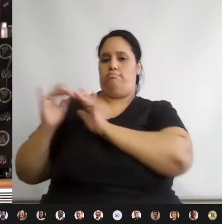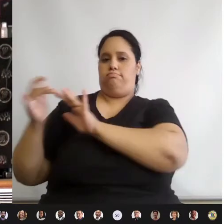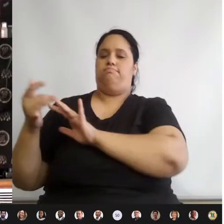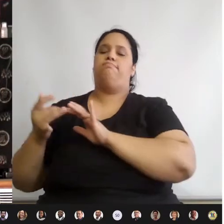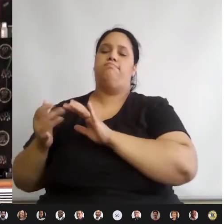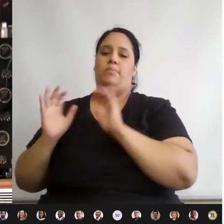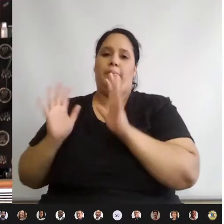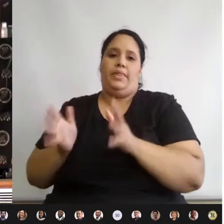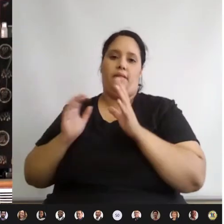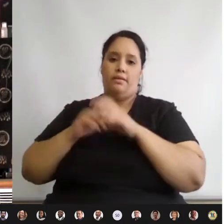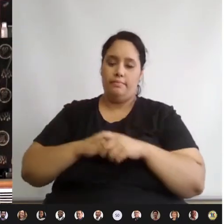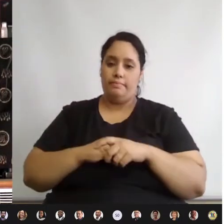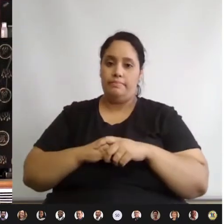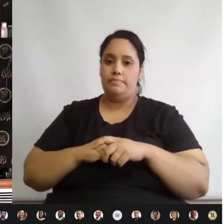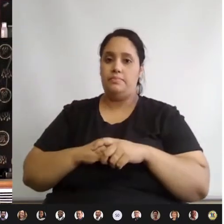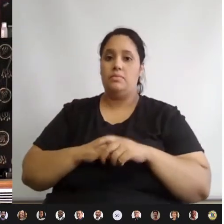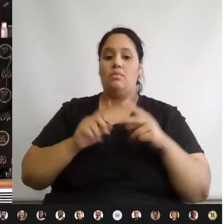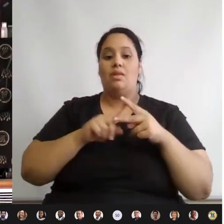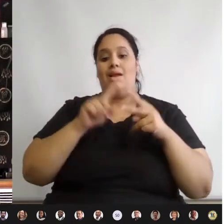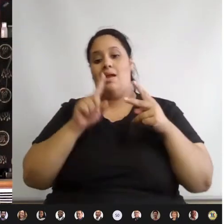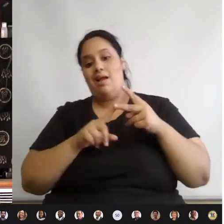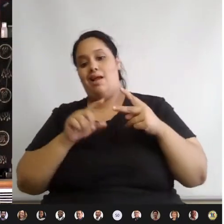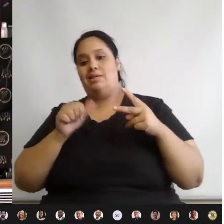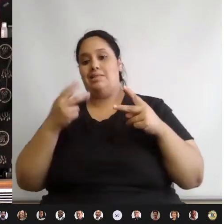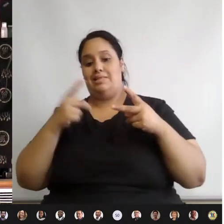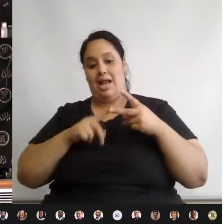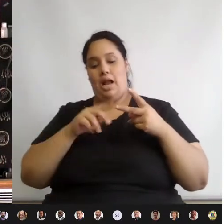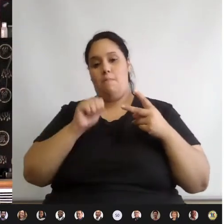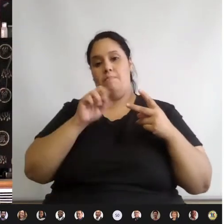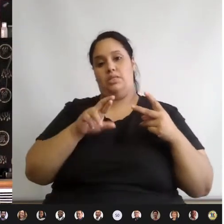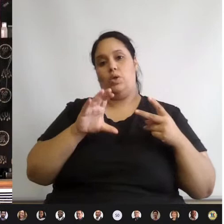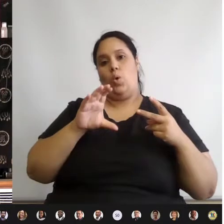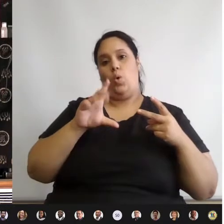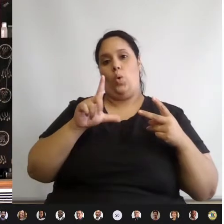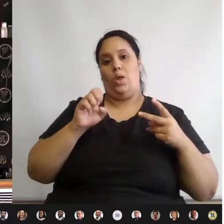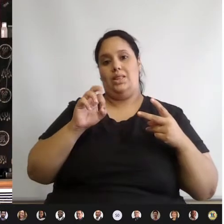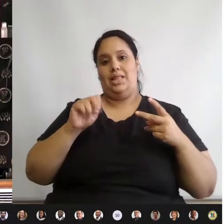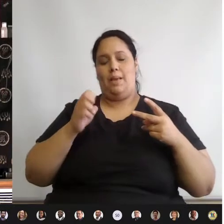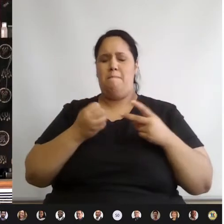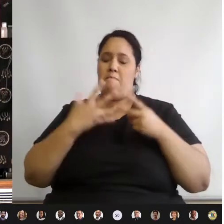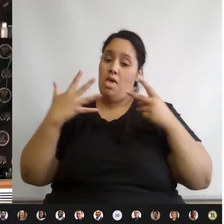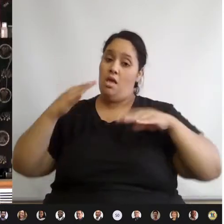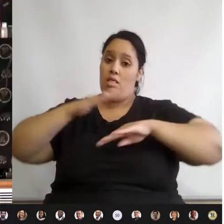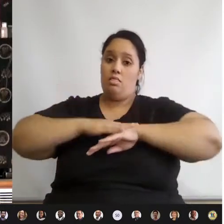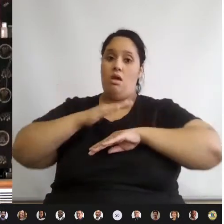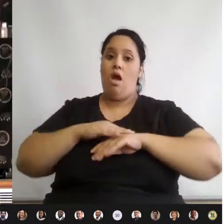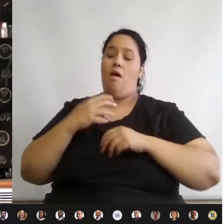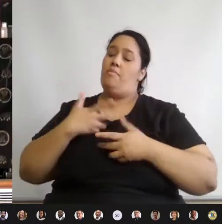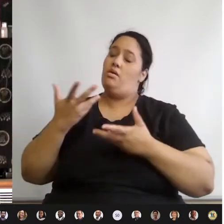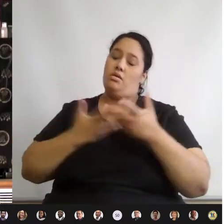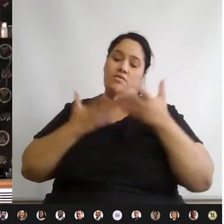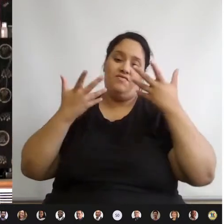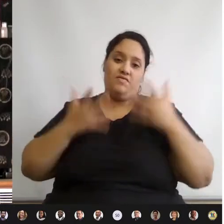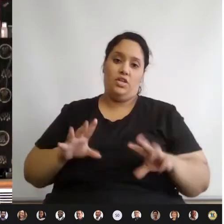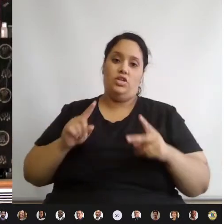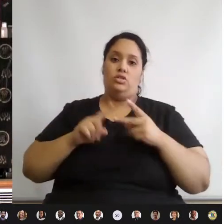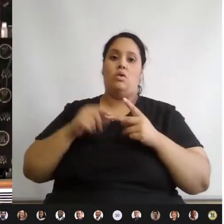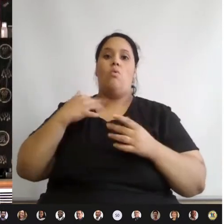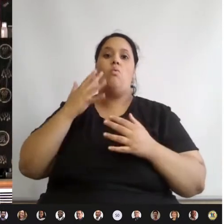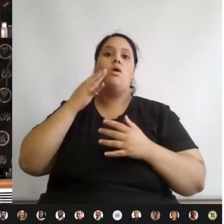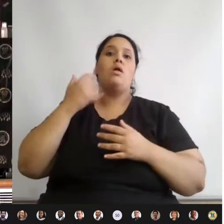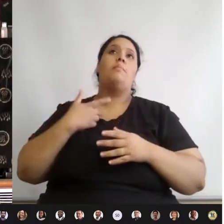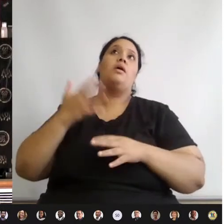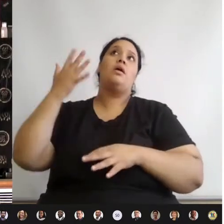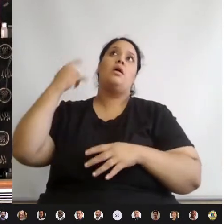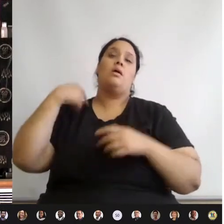the other Mr. Kluti, someone who we have spoken about many times, I have, when I held the position of